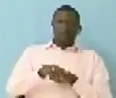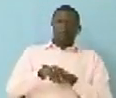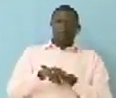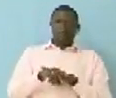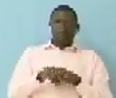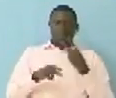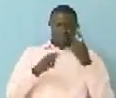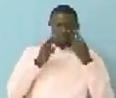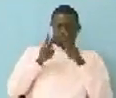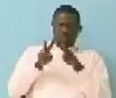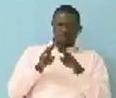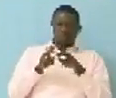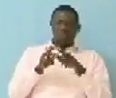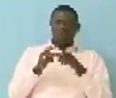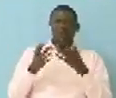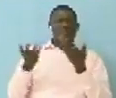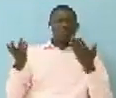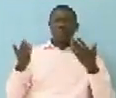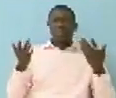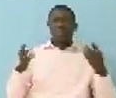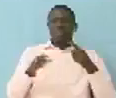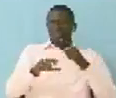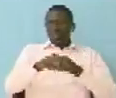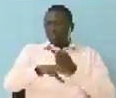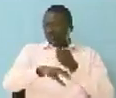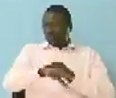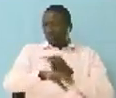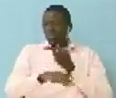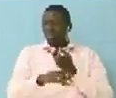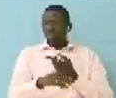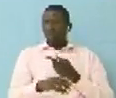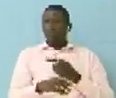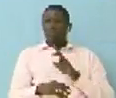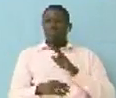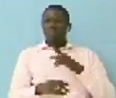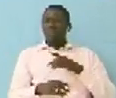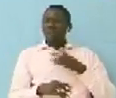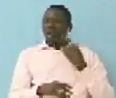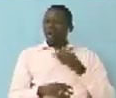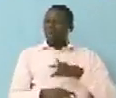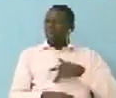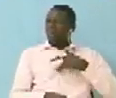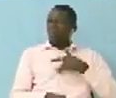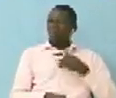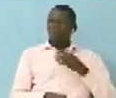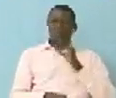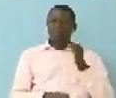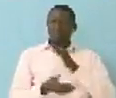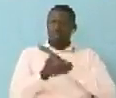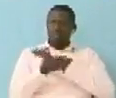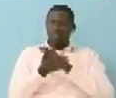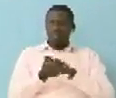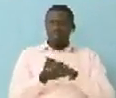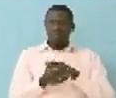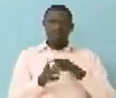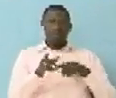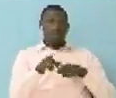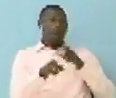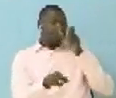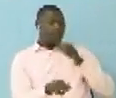and I saw him with a lot of injuries, my reaction was very clear to Faring himself. I